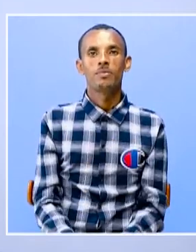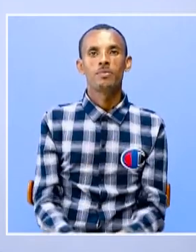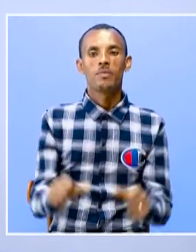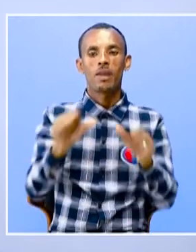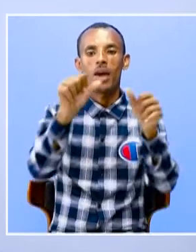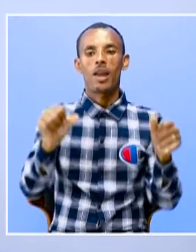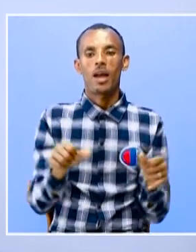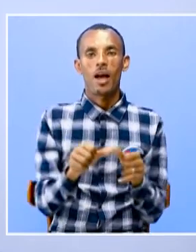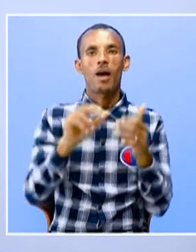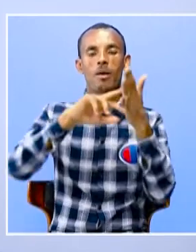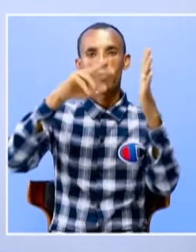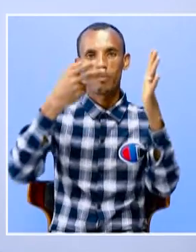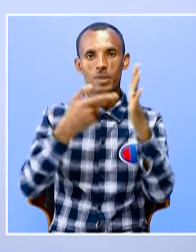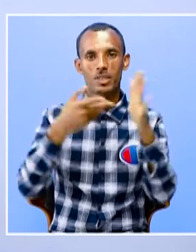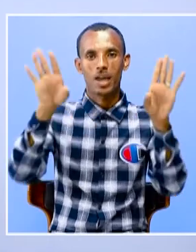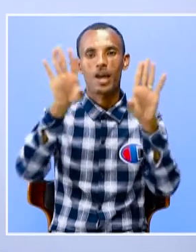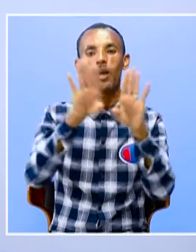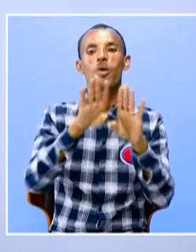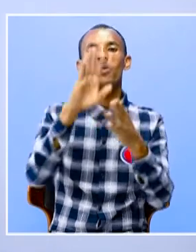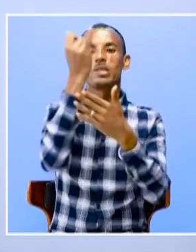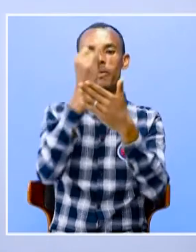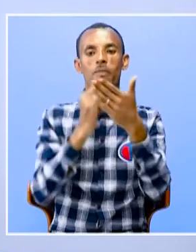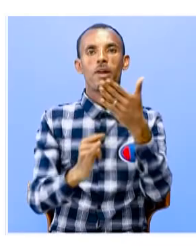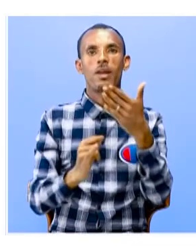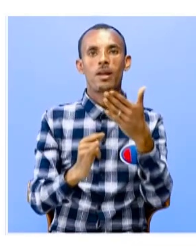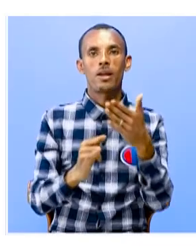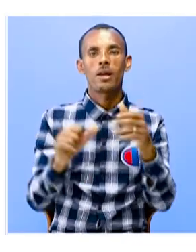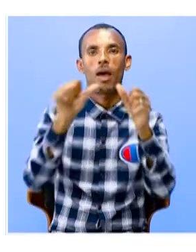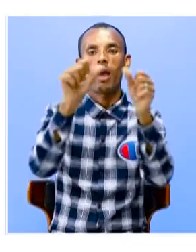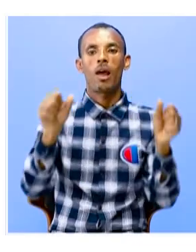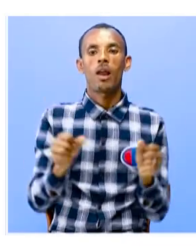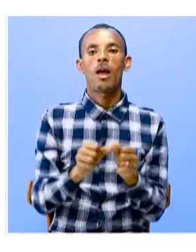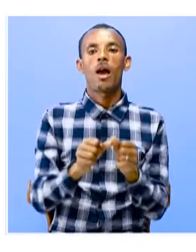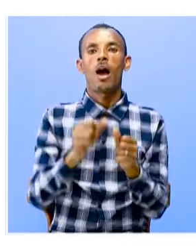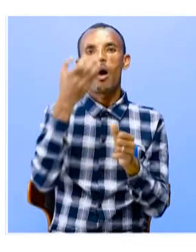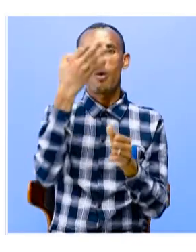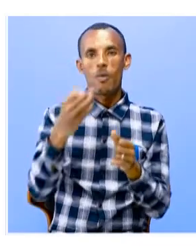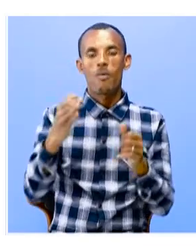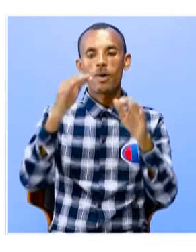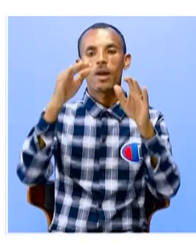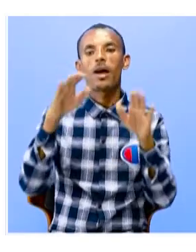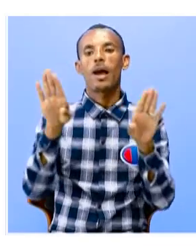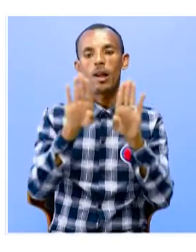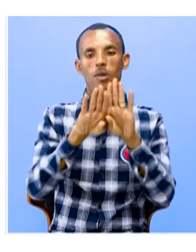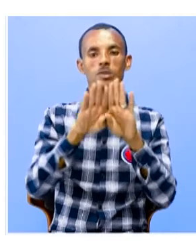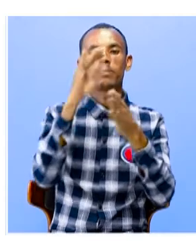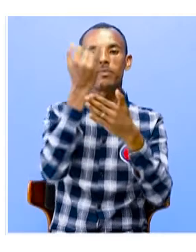Area of a closed figure. Area of a closed